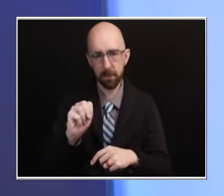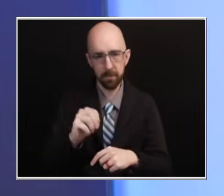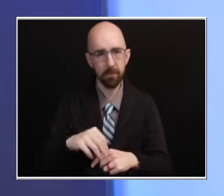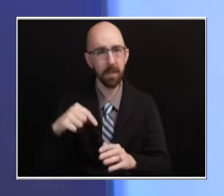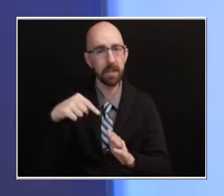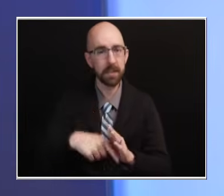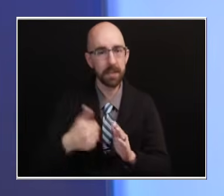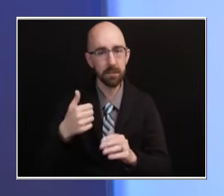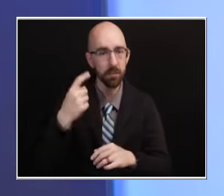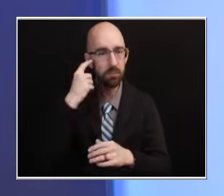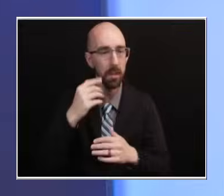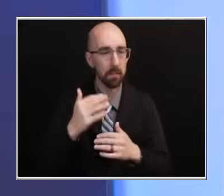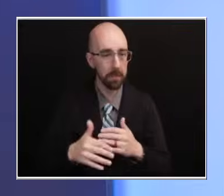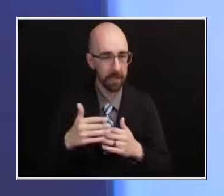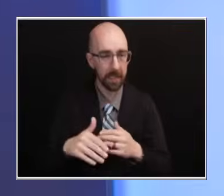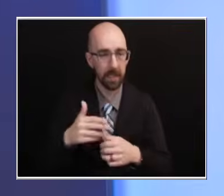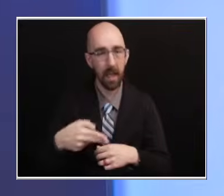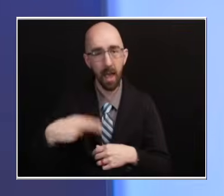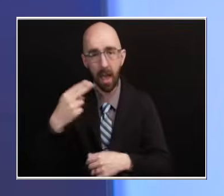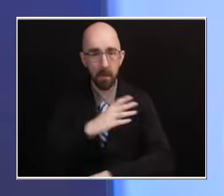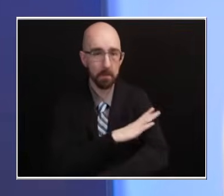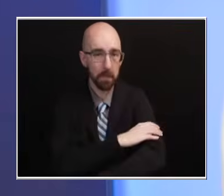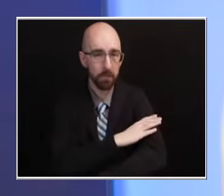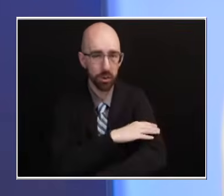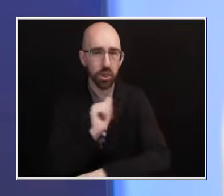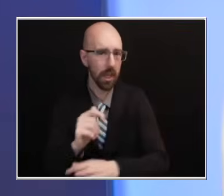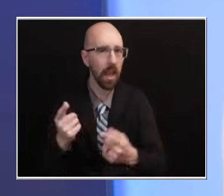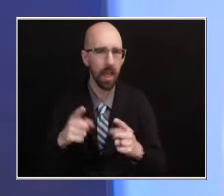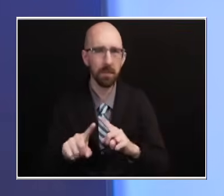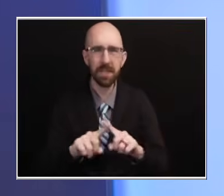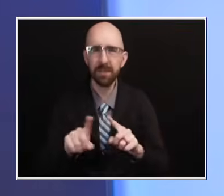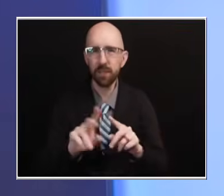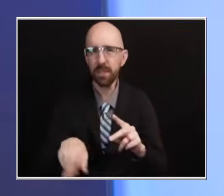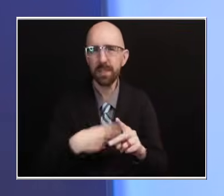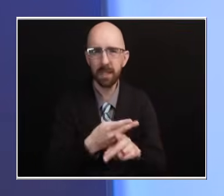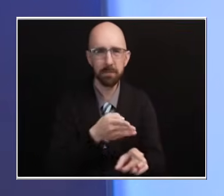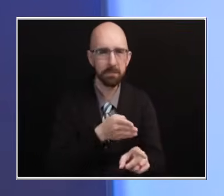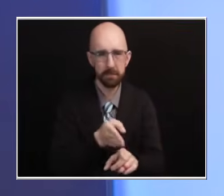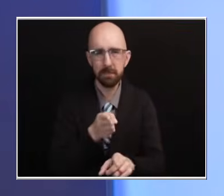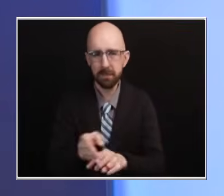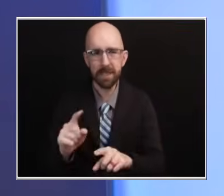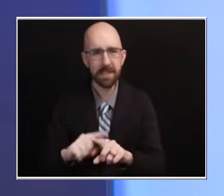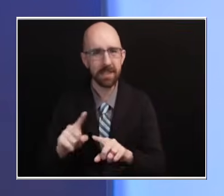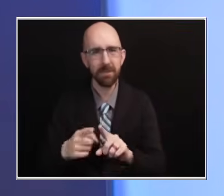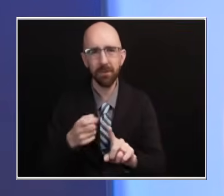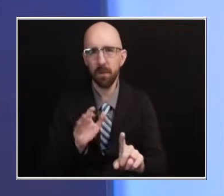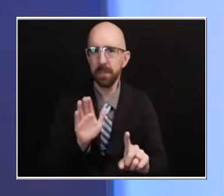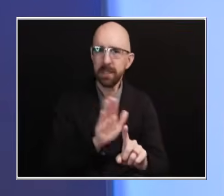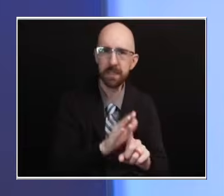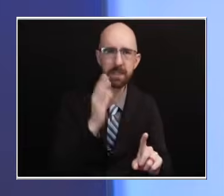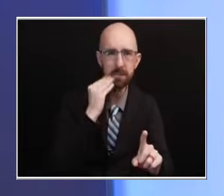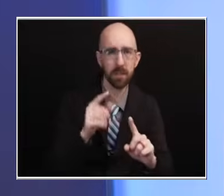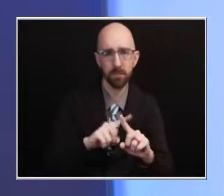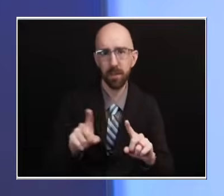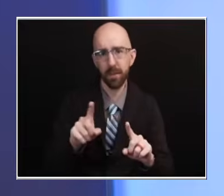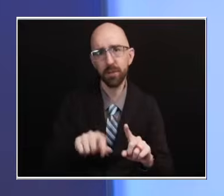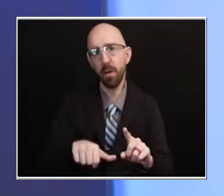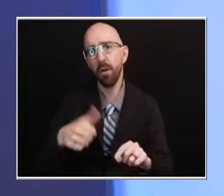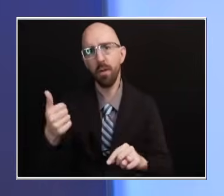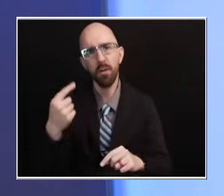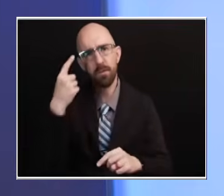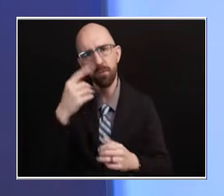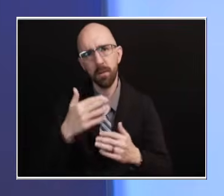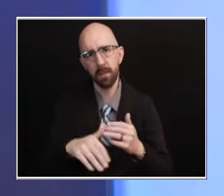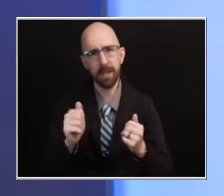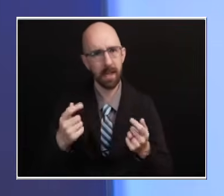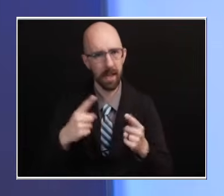blood pressure, can also occur. So there are different types of brain bleeds that are different from Scott's, but those are other brain bleeds that can happen not from